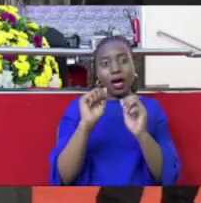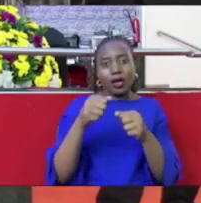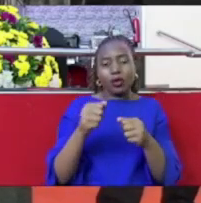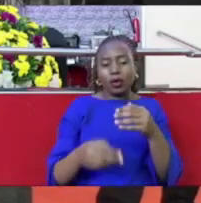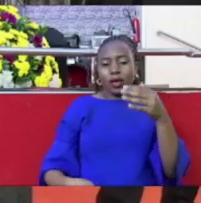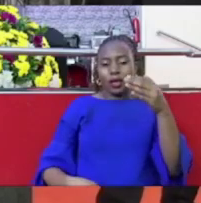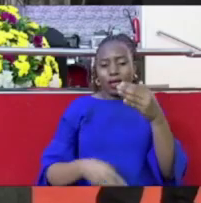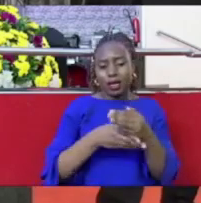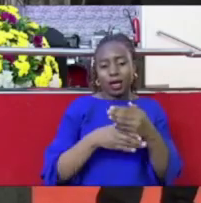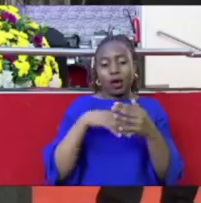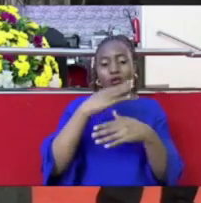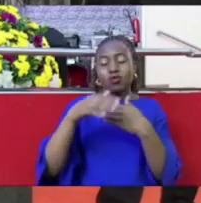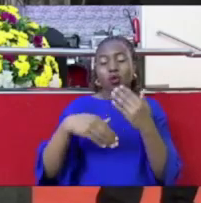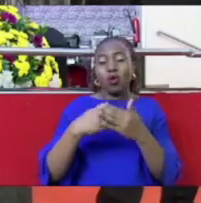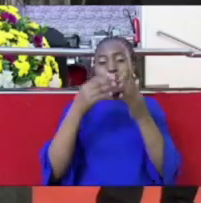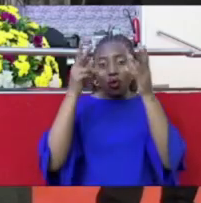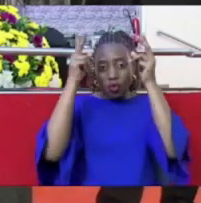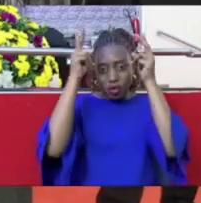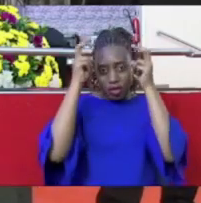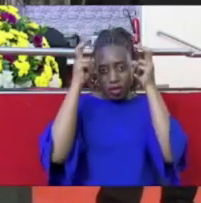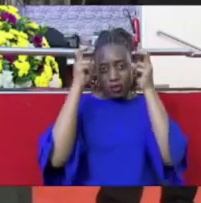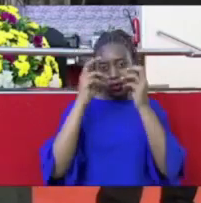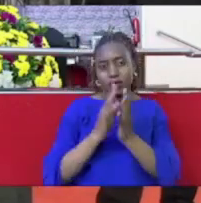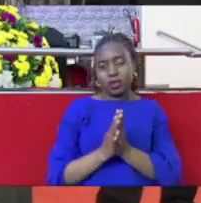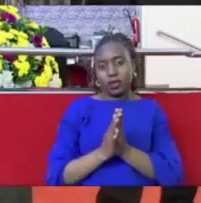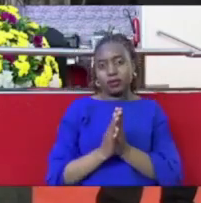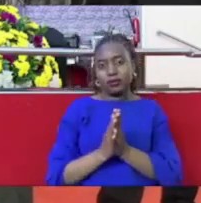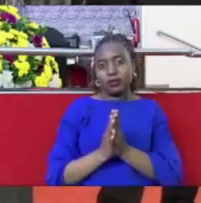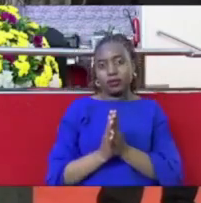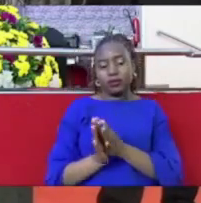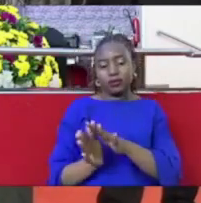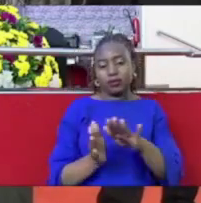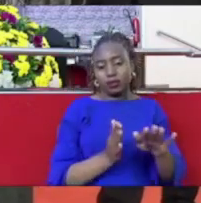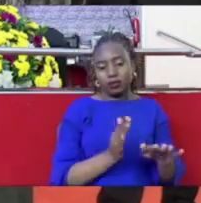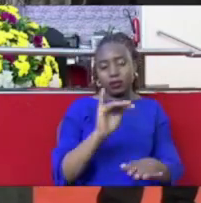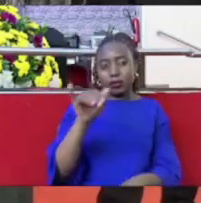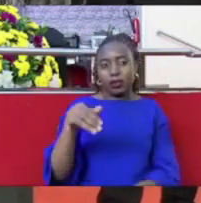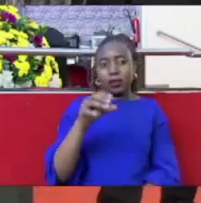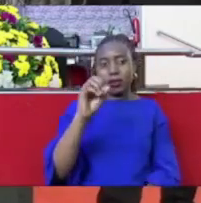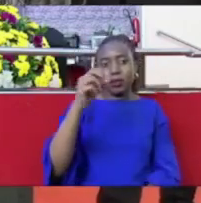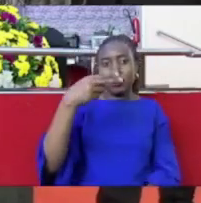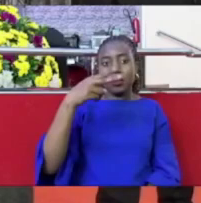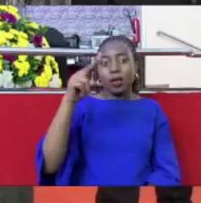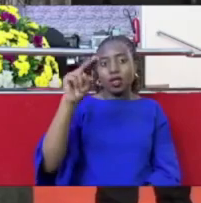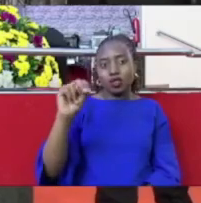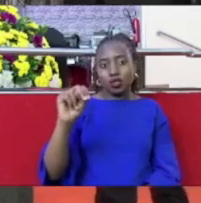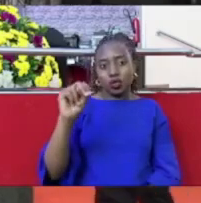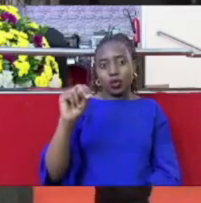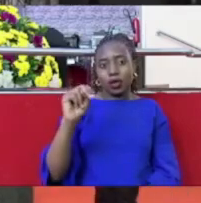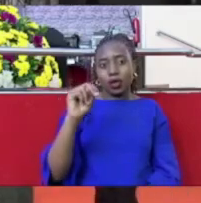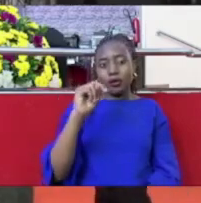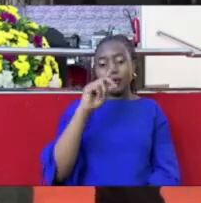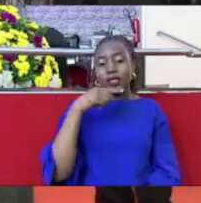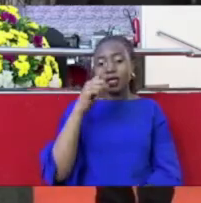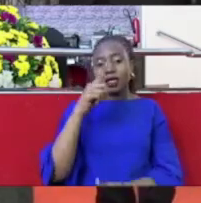those demons. John 4:4 says, greater is he who Christ in